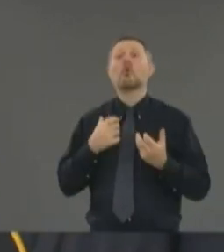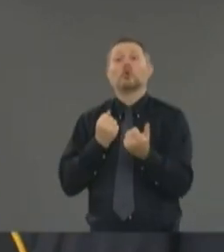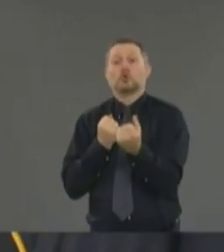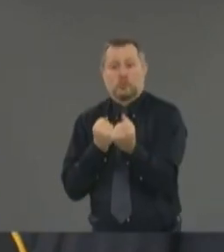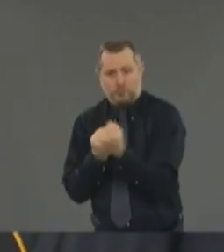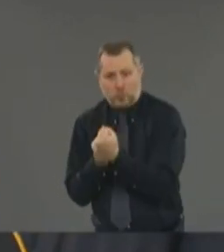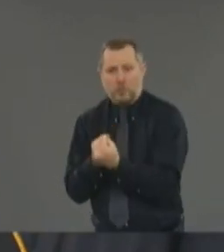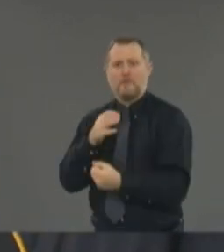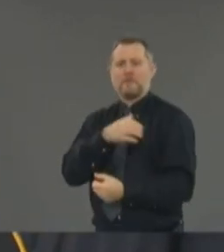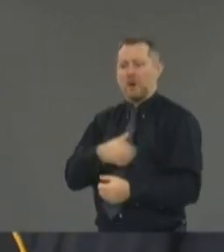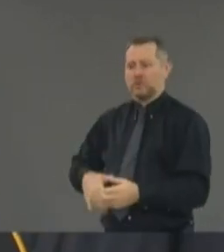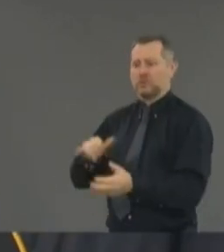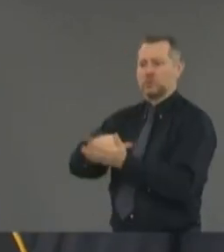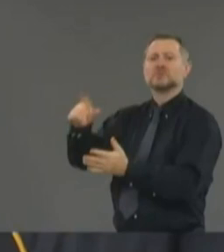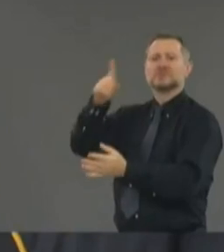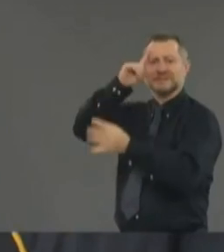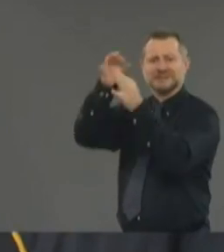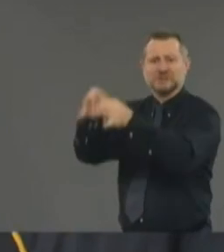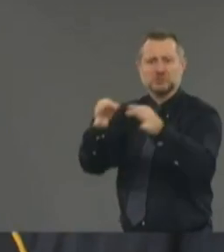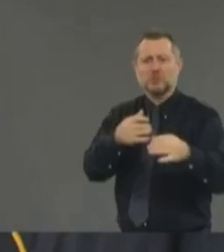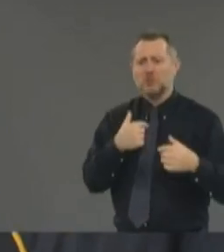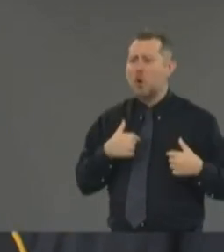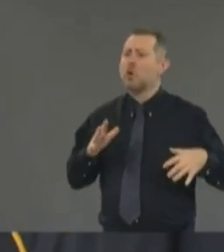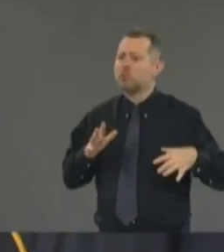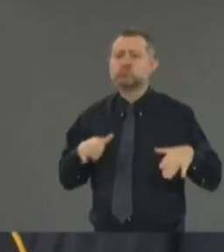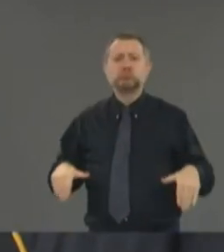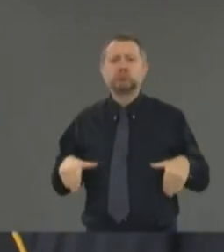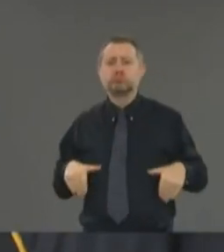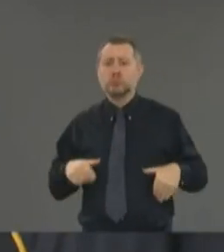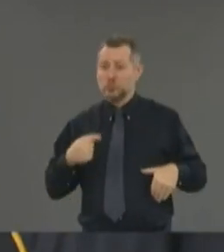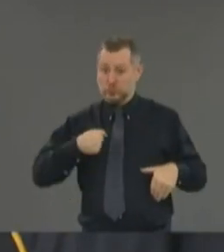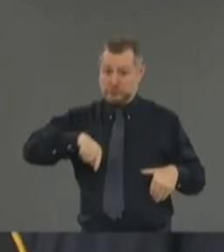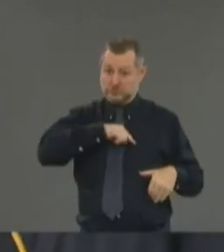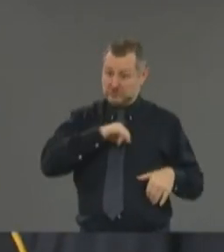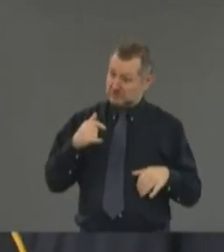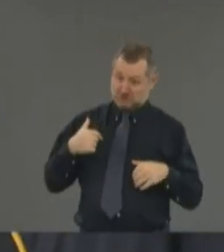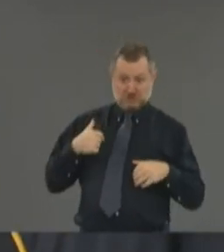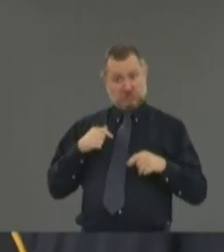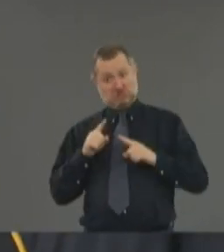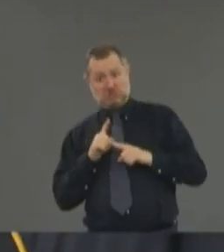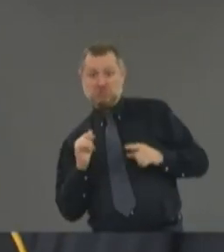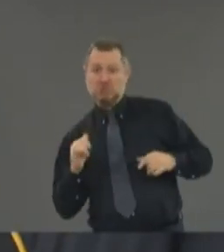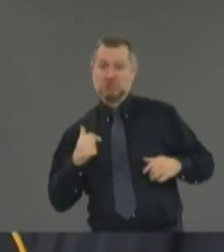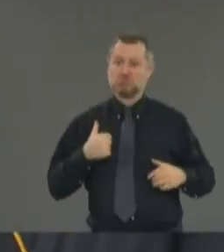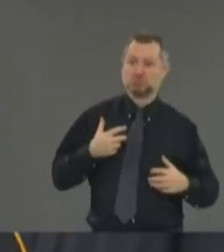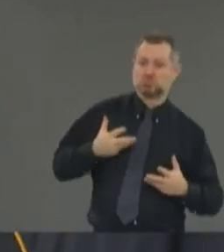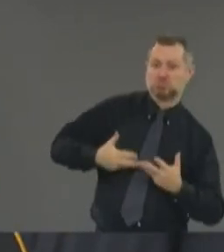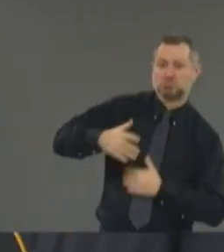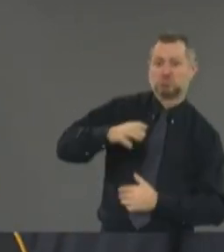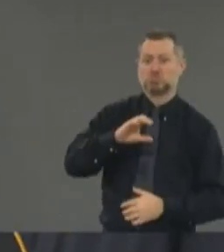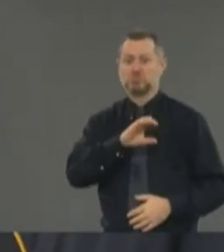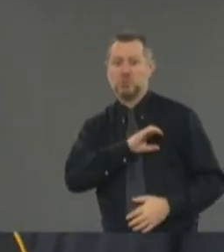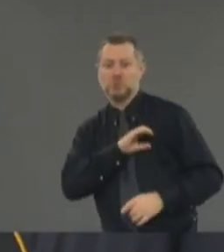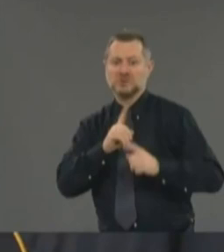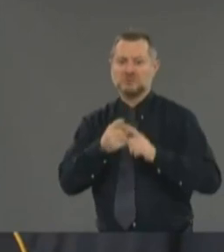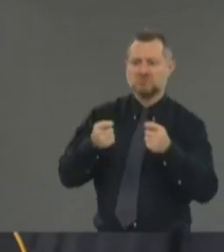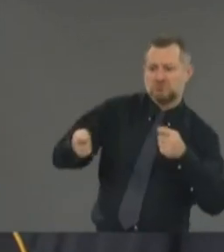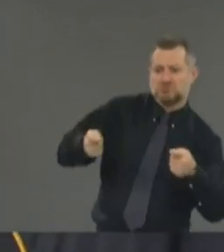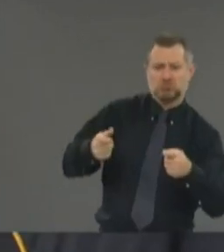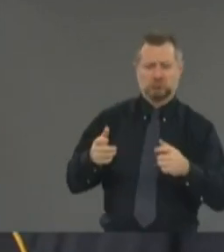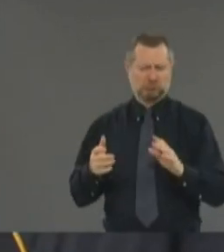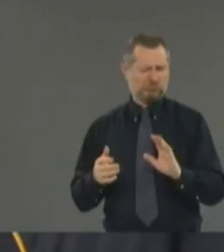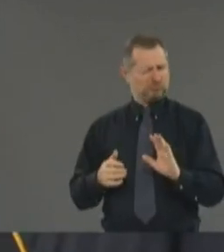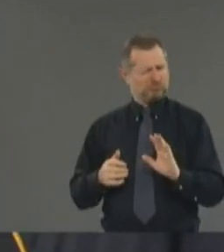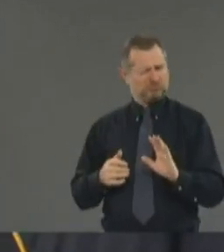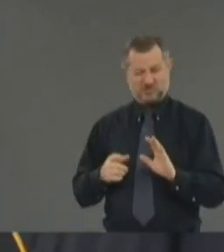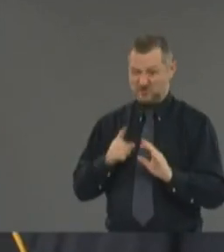decisions. They are on the ground. They're working with their local police department. If they believe a